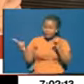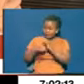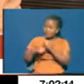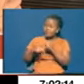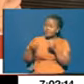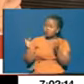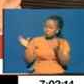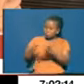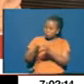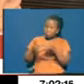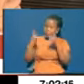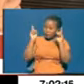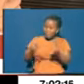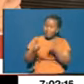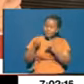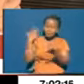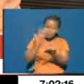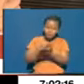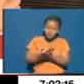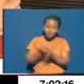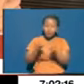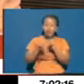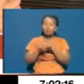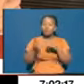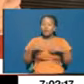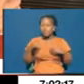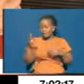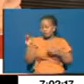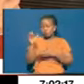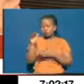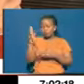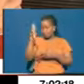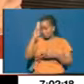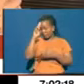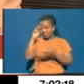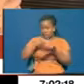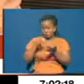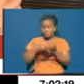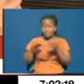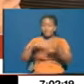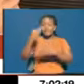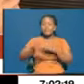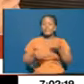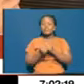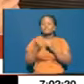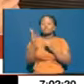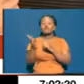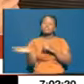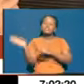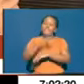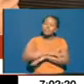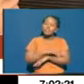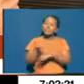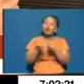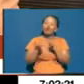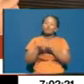and remanded at Capitol Hill Police Station, Nairobi, for 14 days. We'll be back from today to enable the